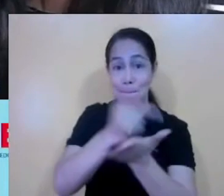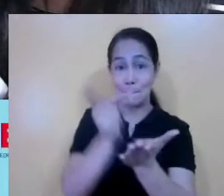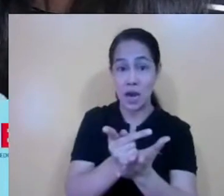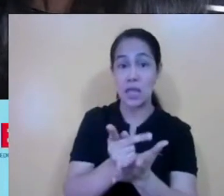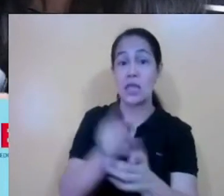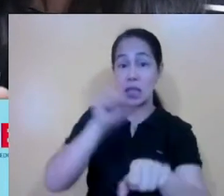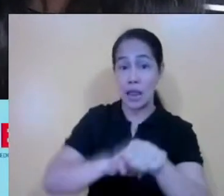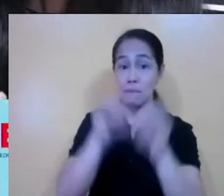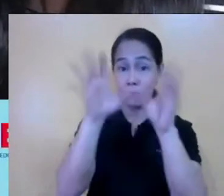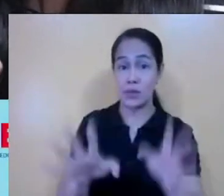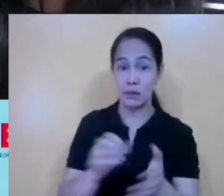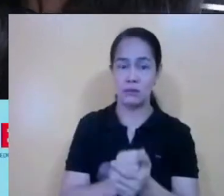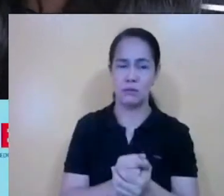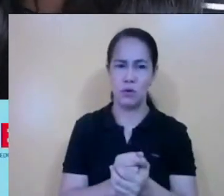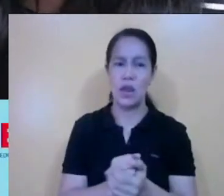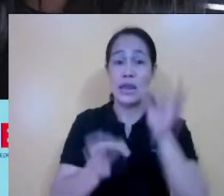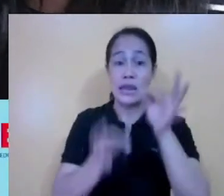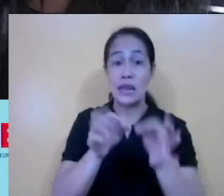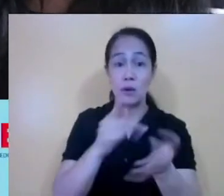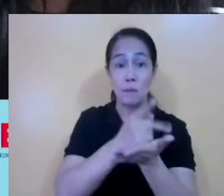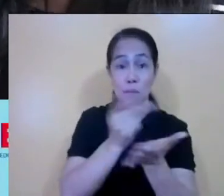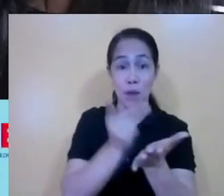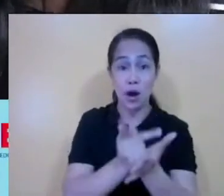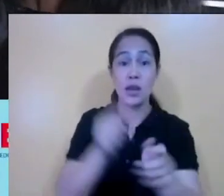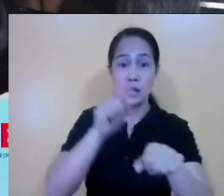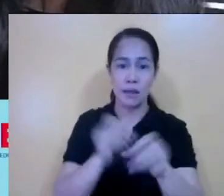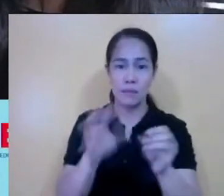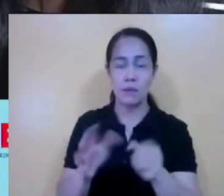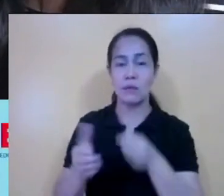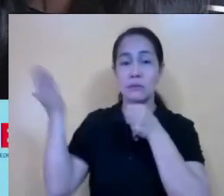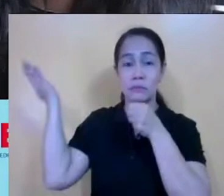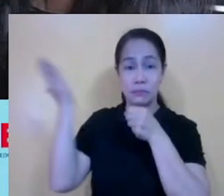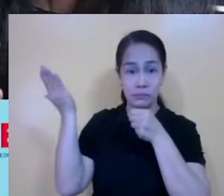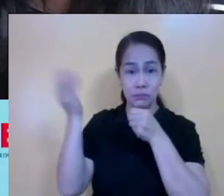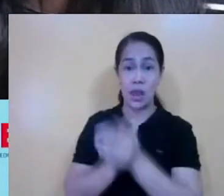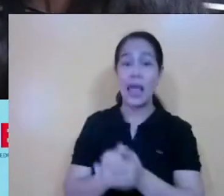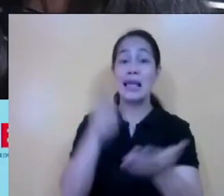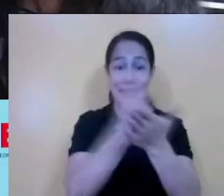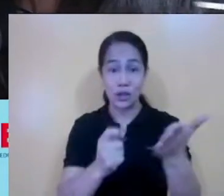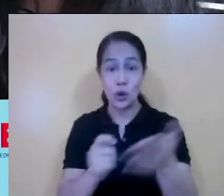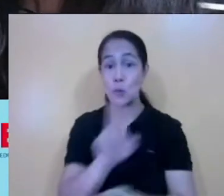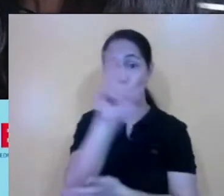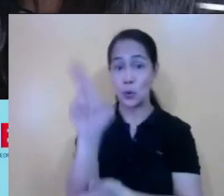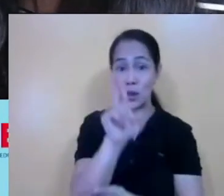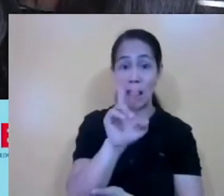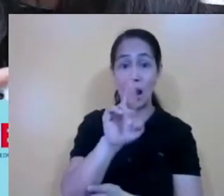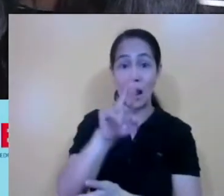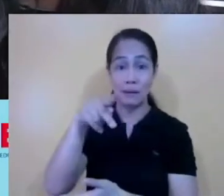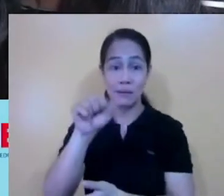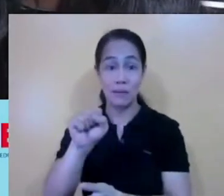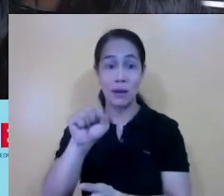are a part-time teacher broadcaster, the tool that you will use is the RPMS-PPST tool